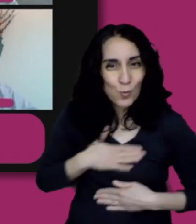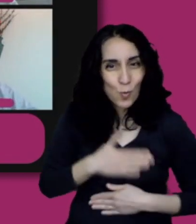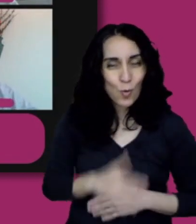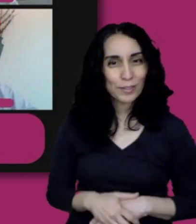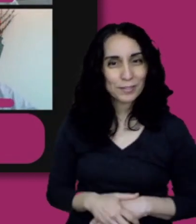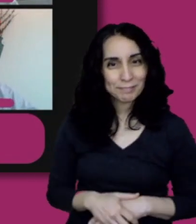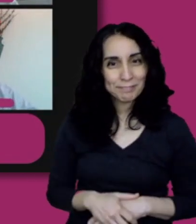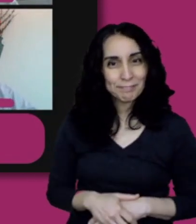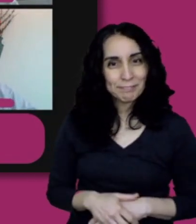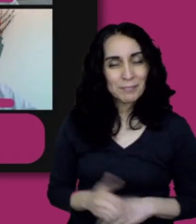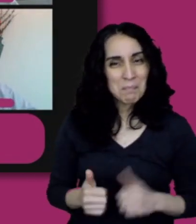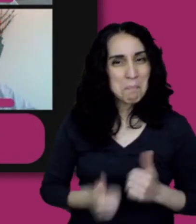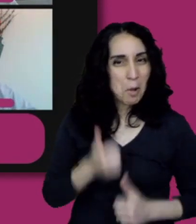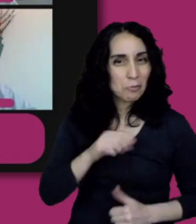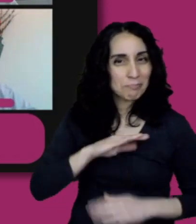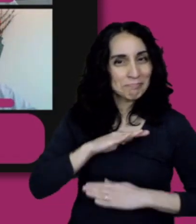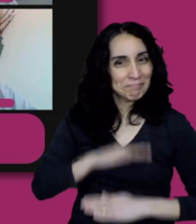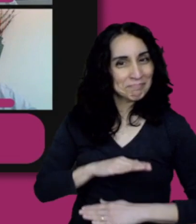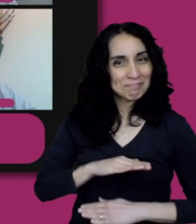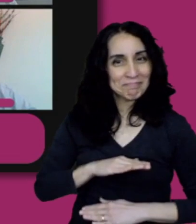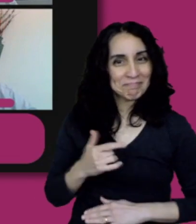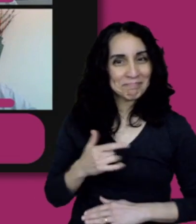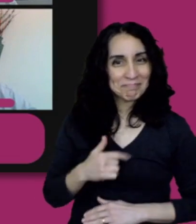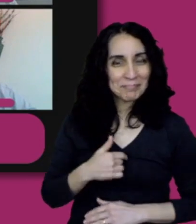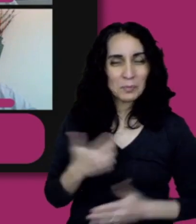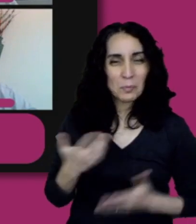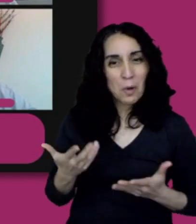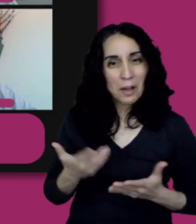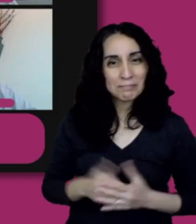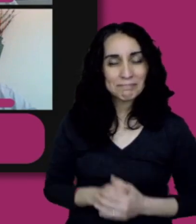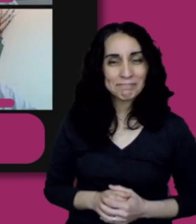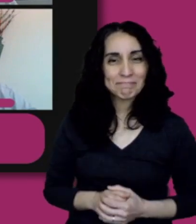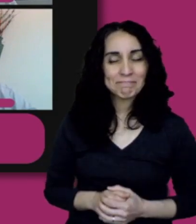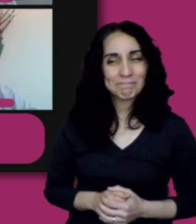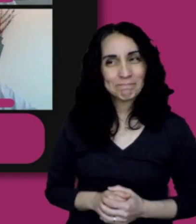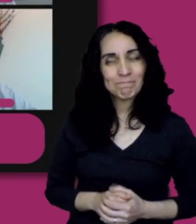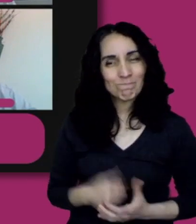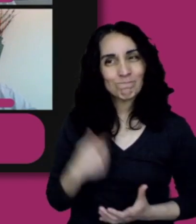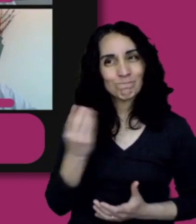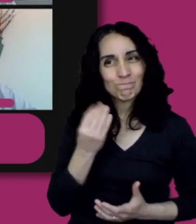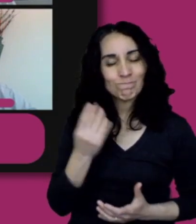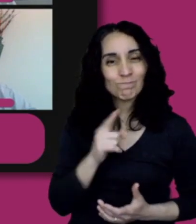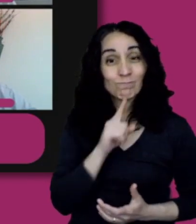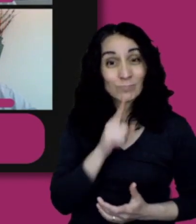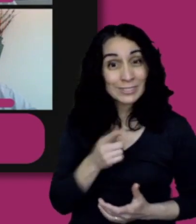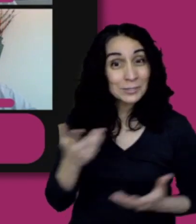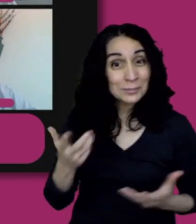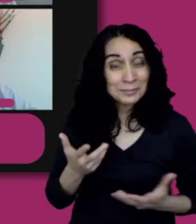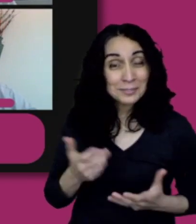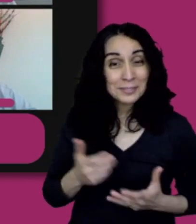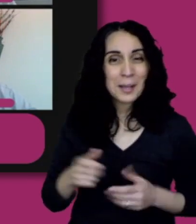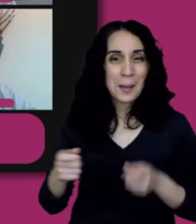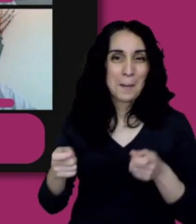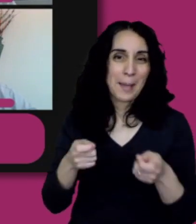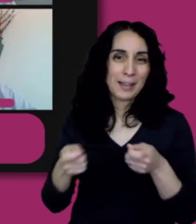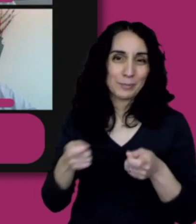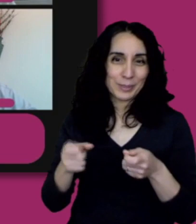I really find the most fulfilling? And I'll tell you, for me, in our business, it's actually